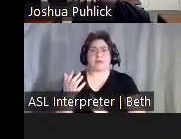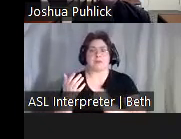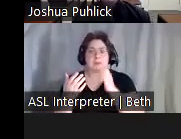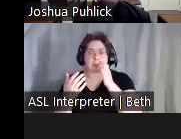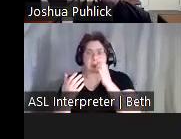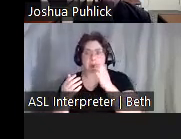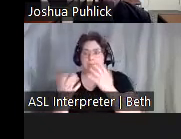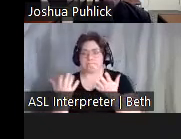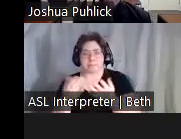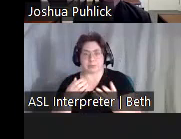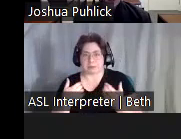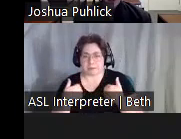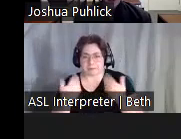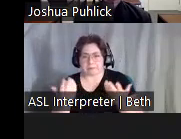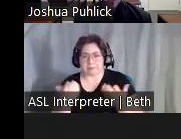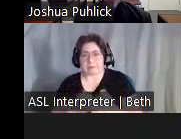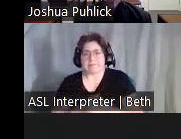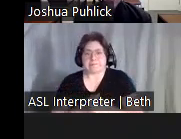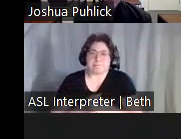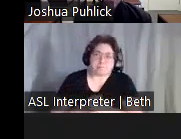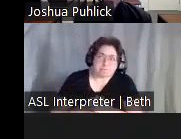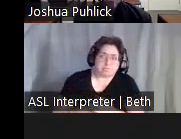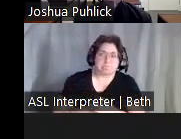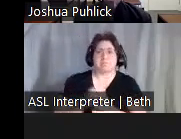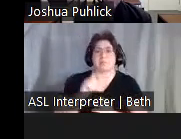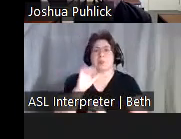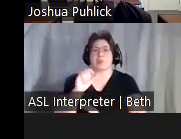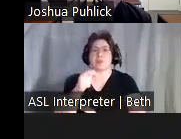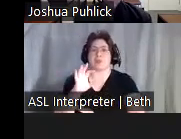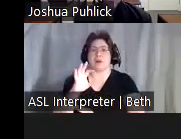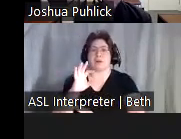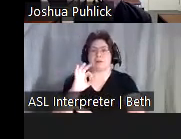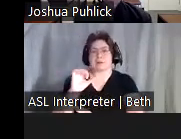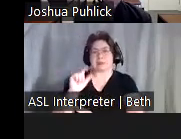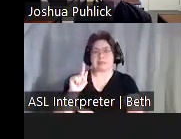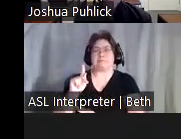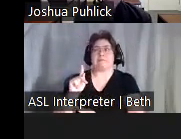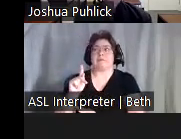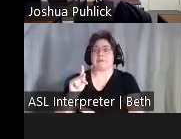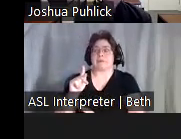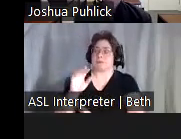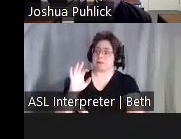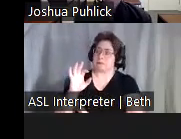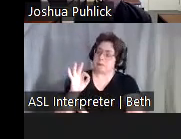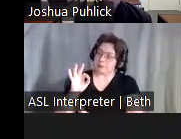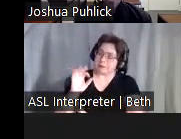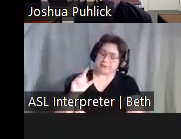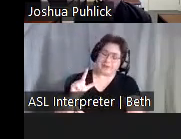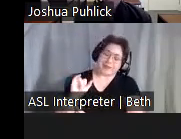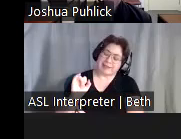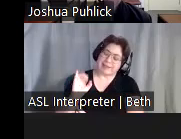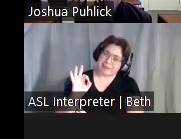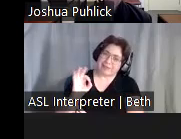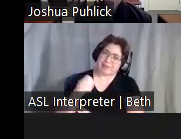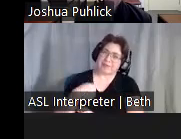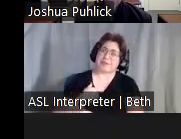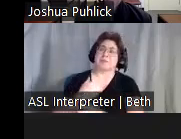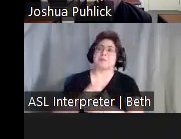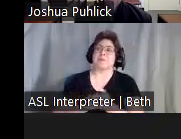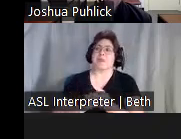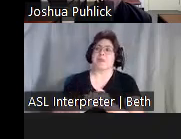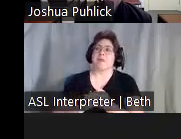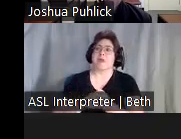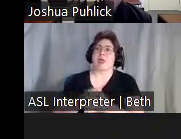Yeah, so they can be quite a management challenge. The impact that they do have is that